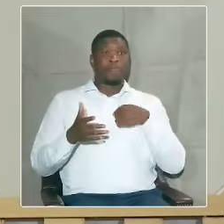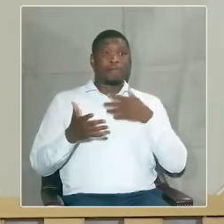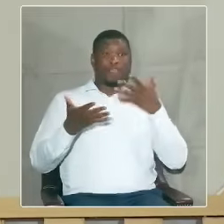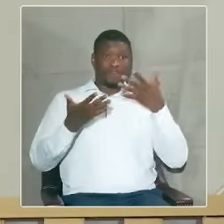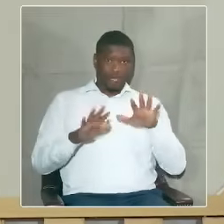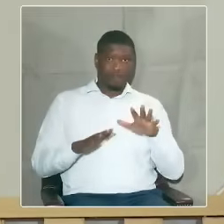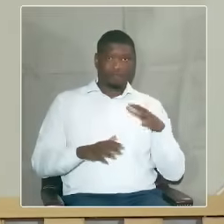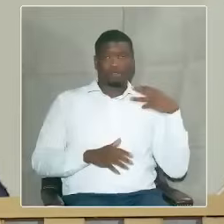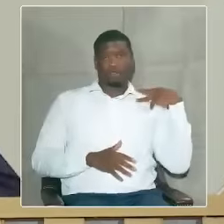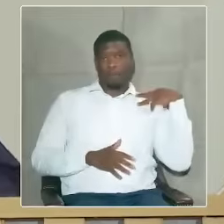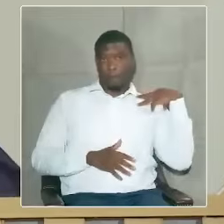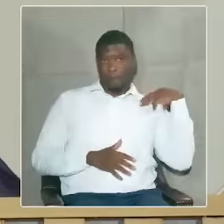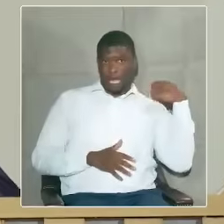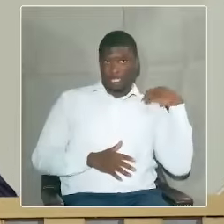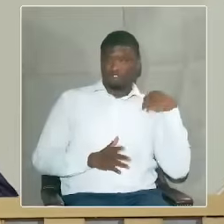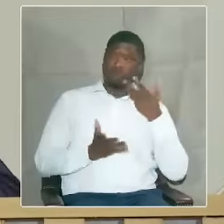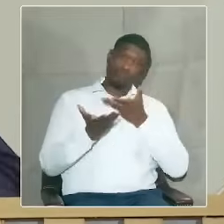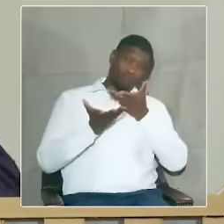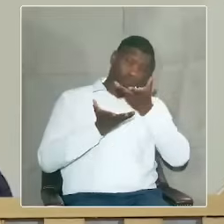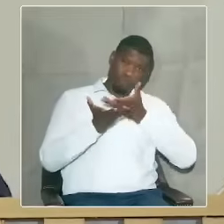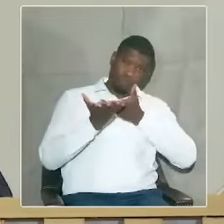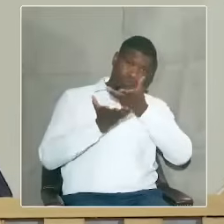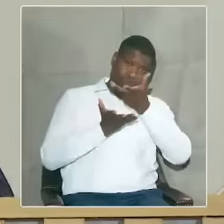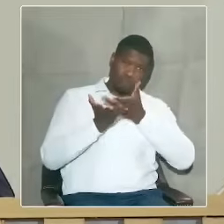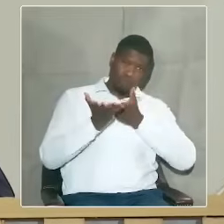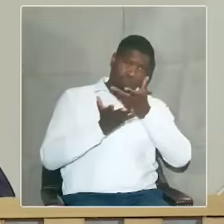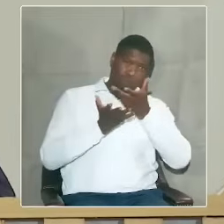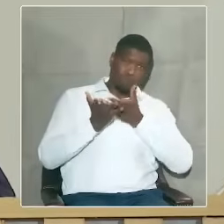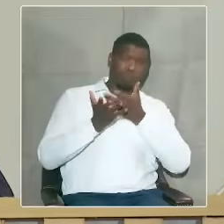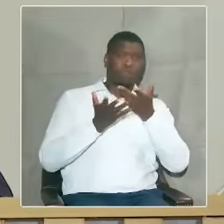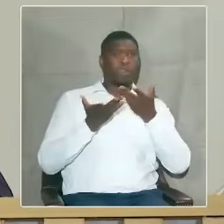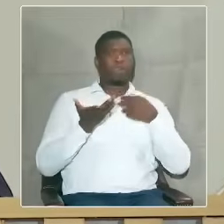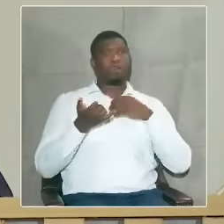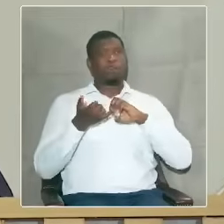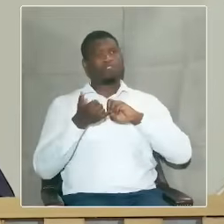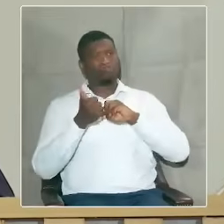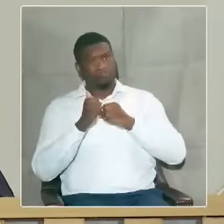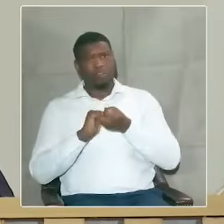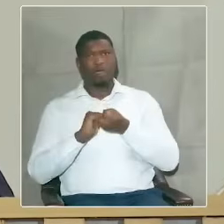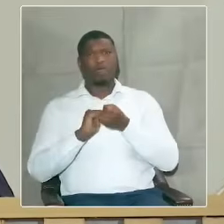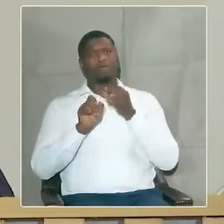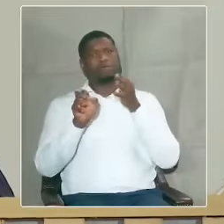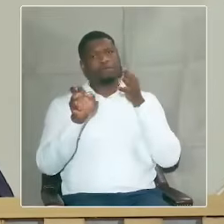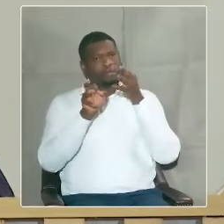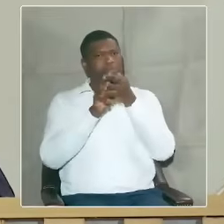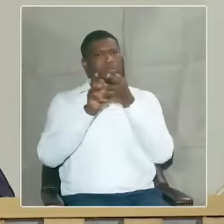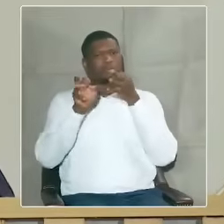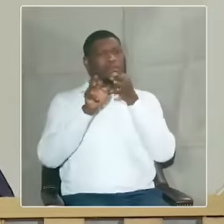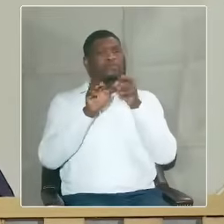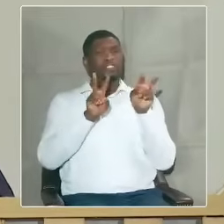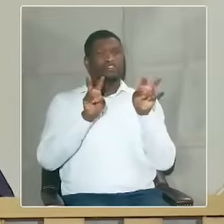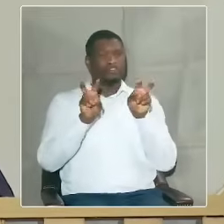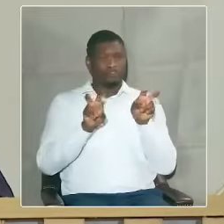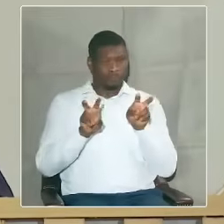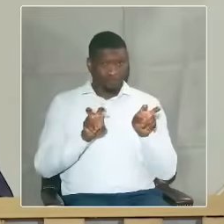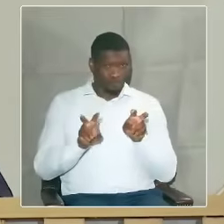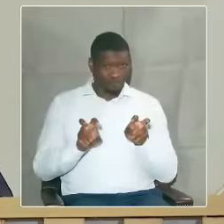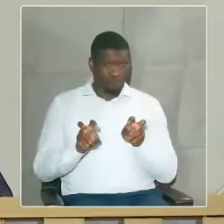to the minister, looking for an ear to explain this matter further,